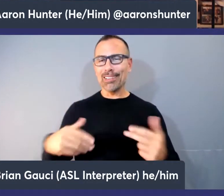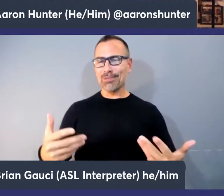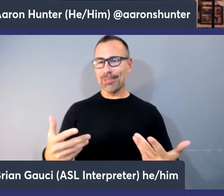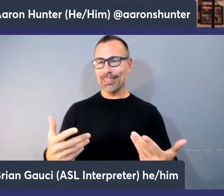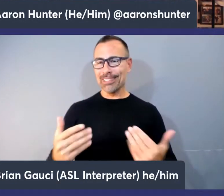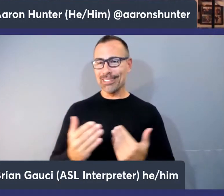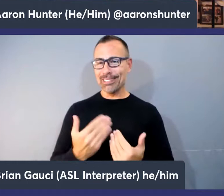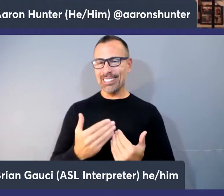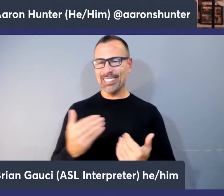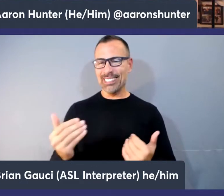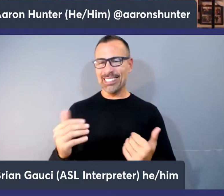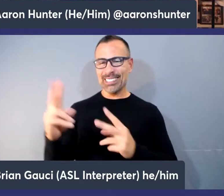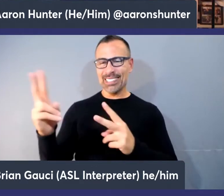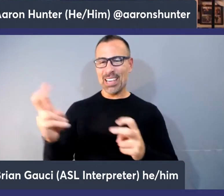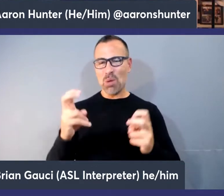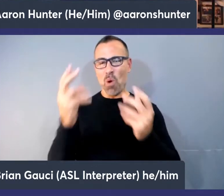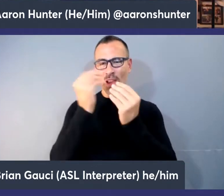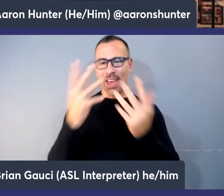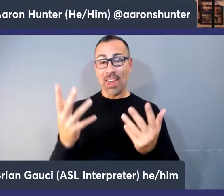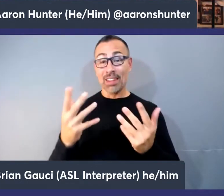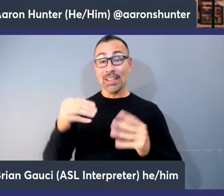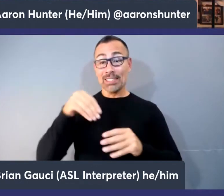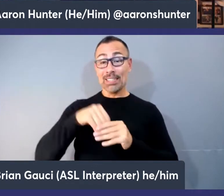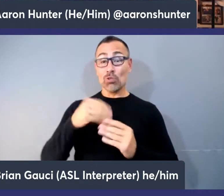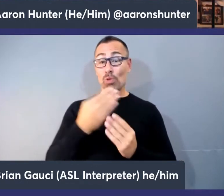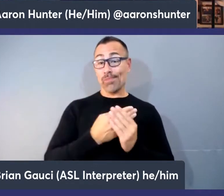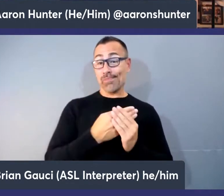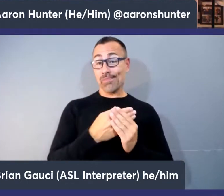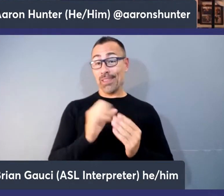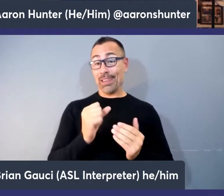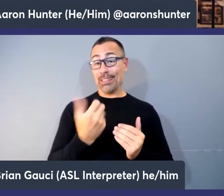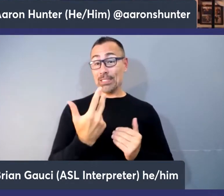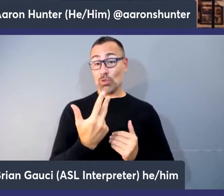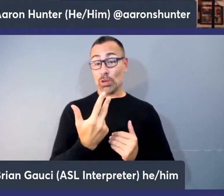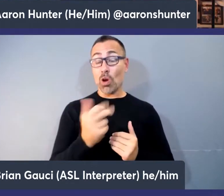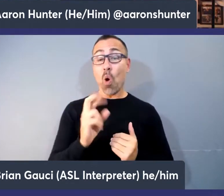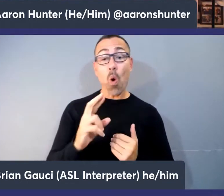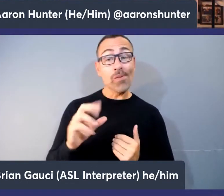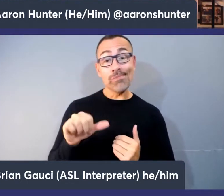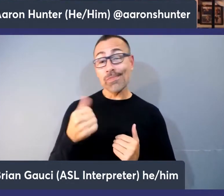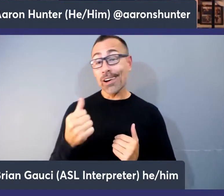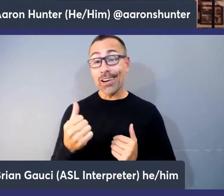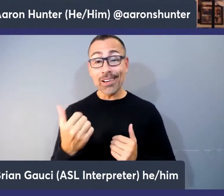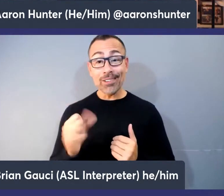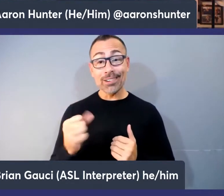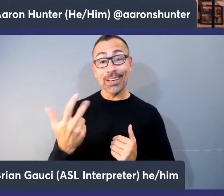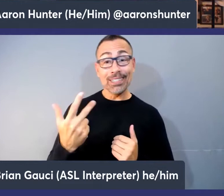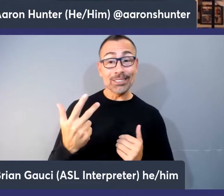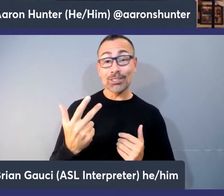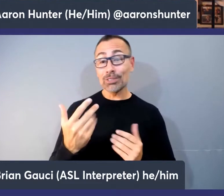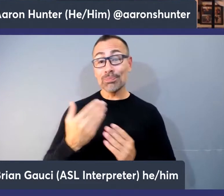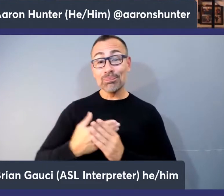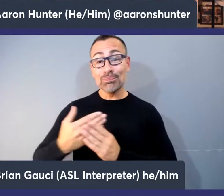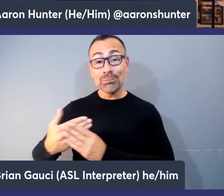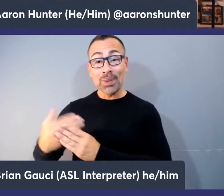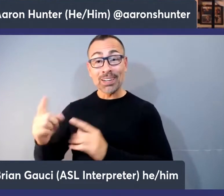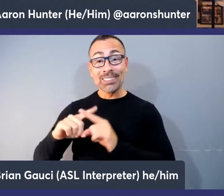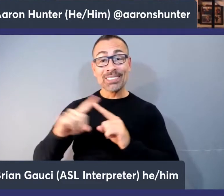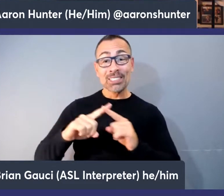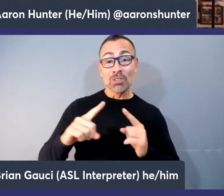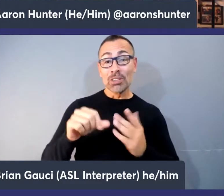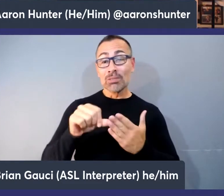import data that is sitting in your S3 bucket, or it's any other S3 bucket in a different account or a different